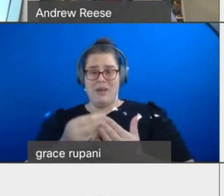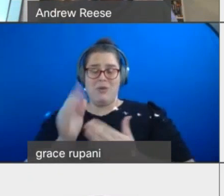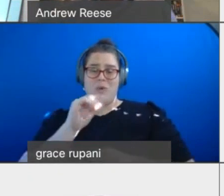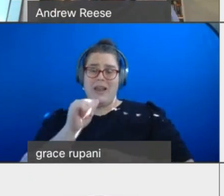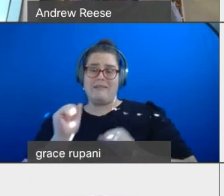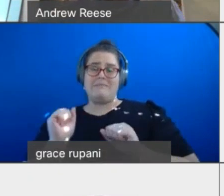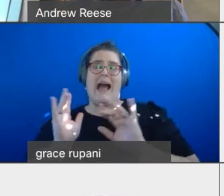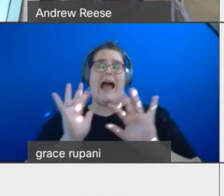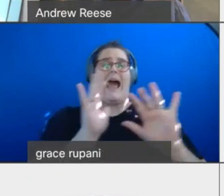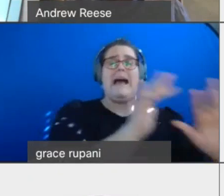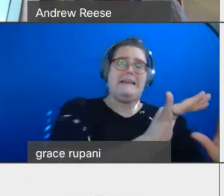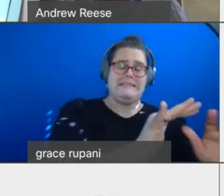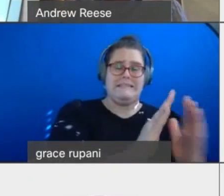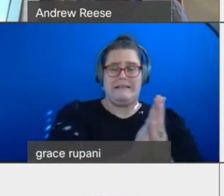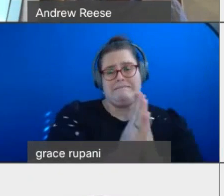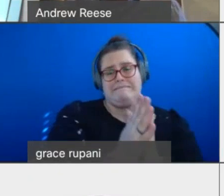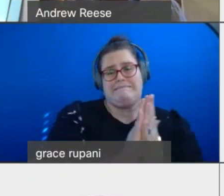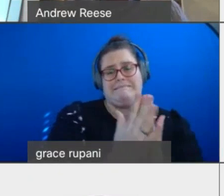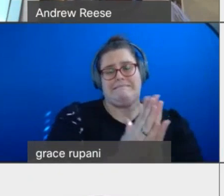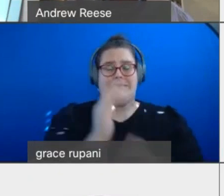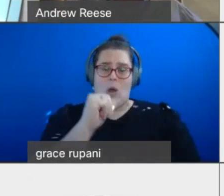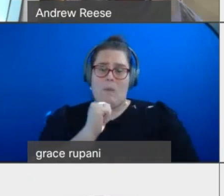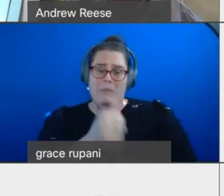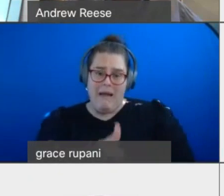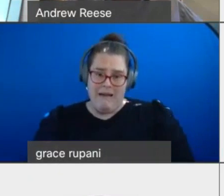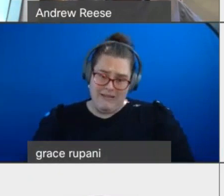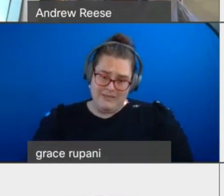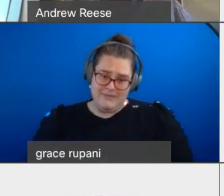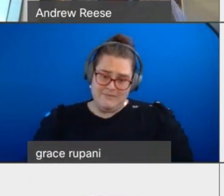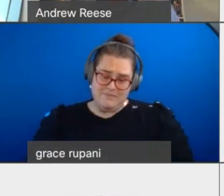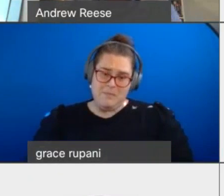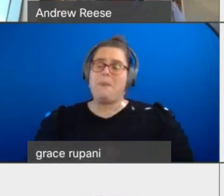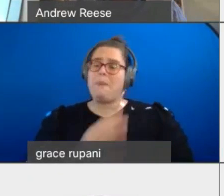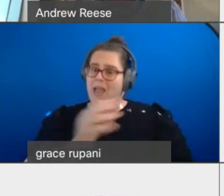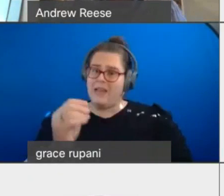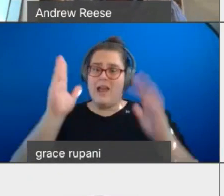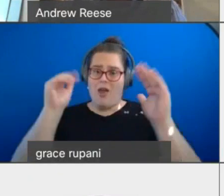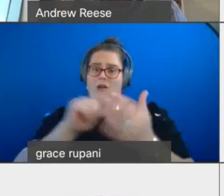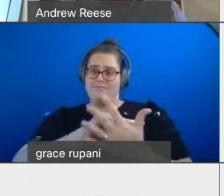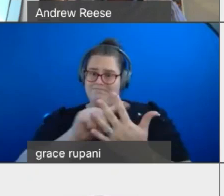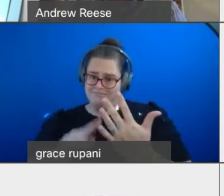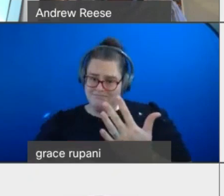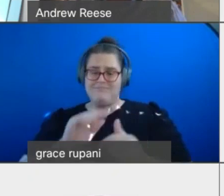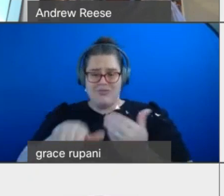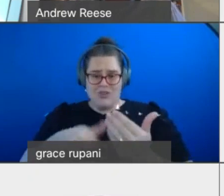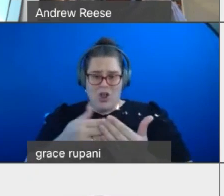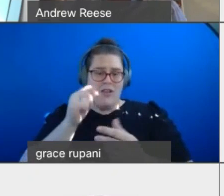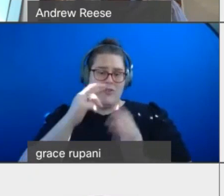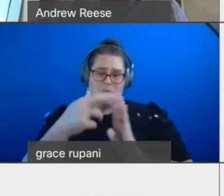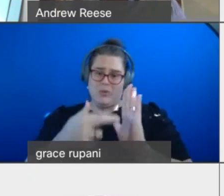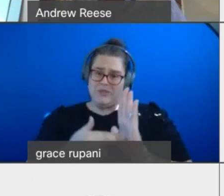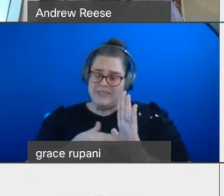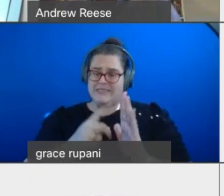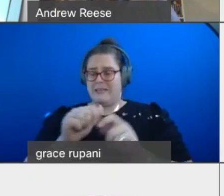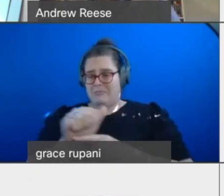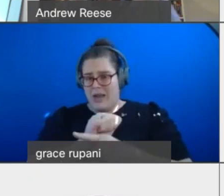and that people will, keep all of these things in mind in terms of ensuring safety. One